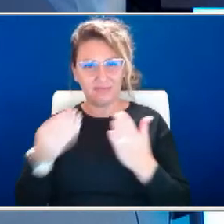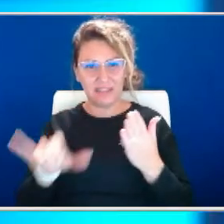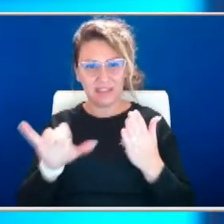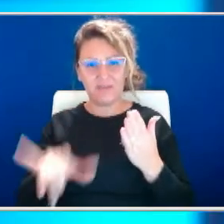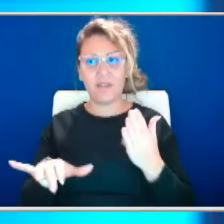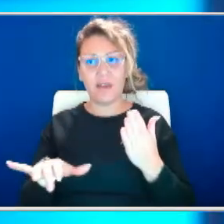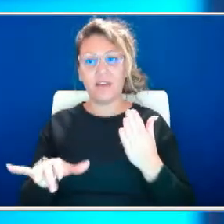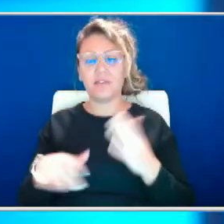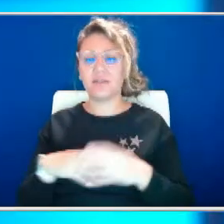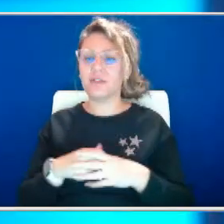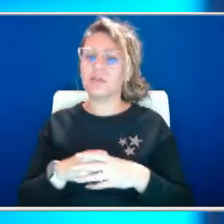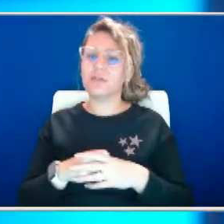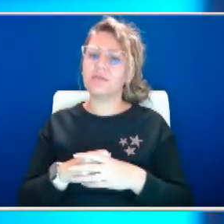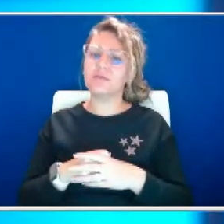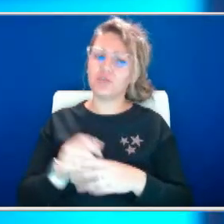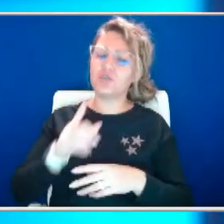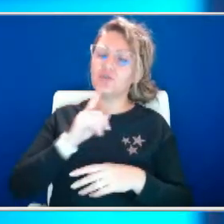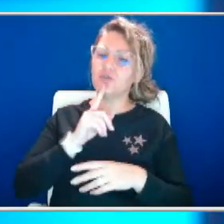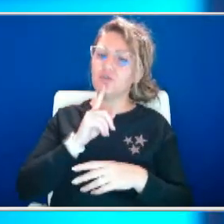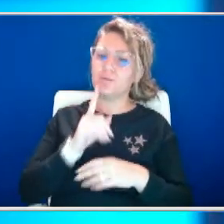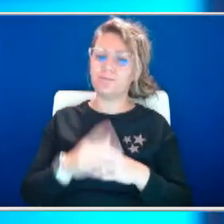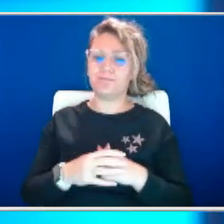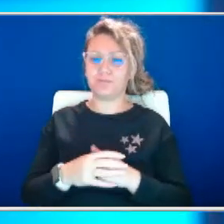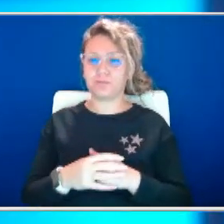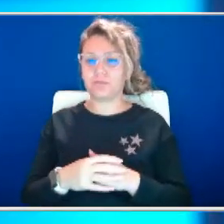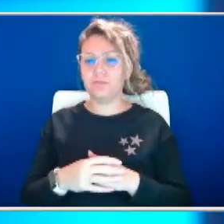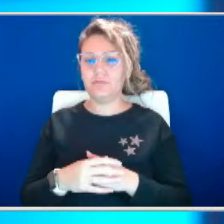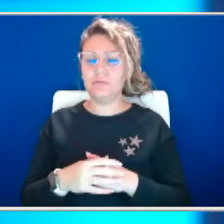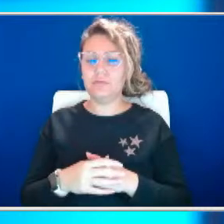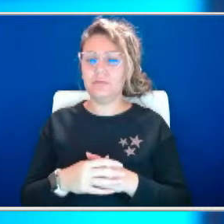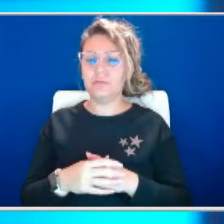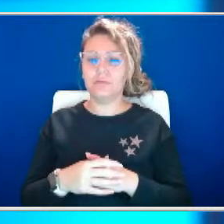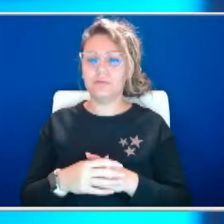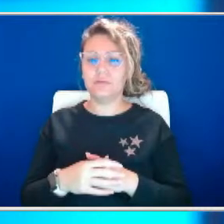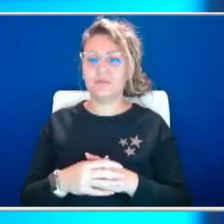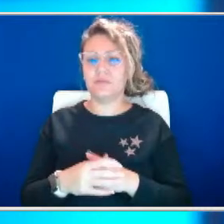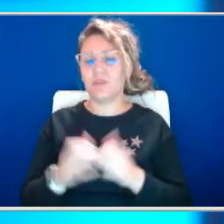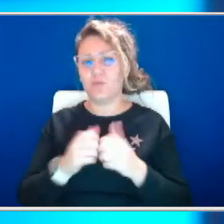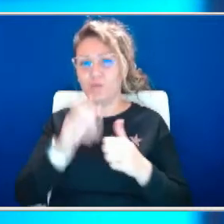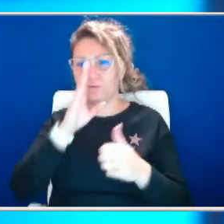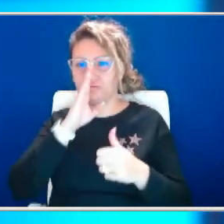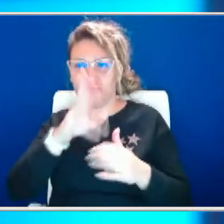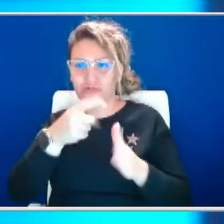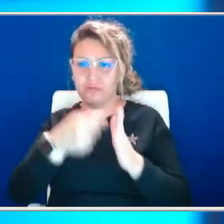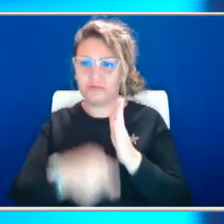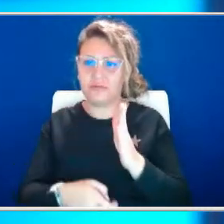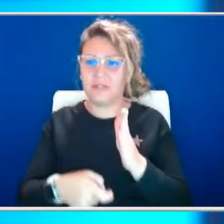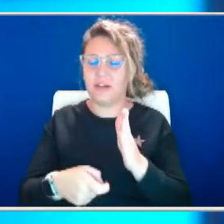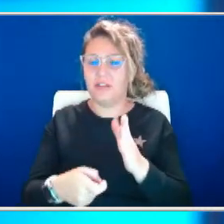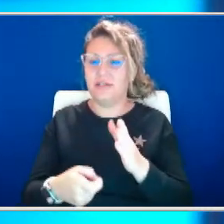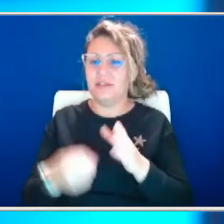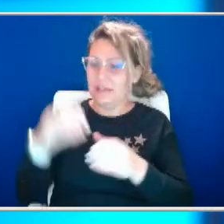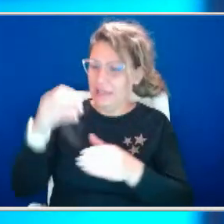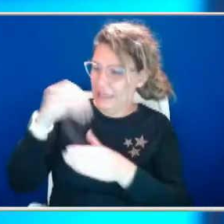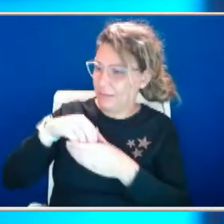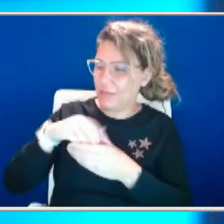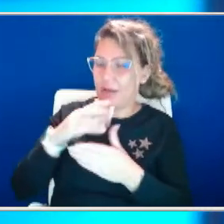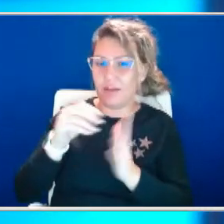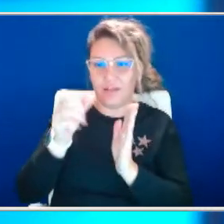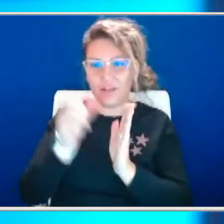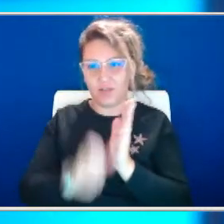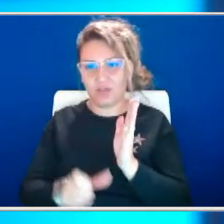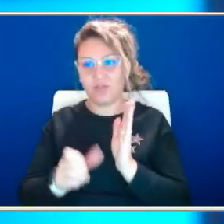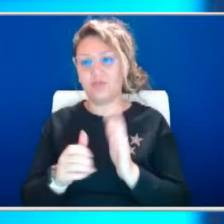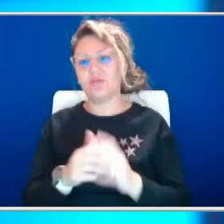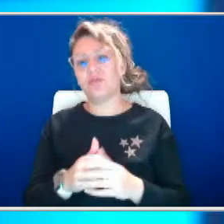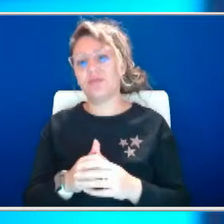Sure. As far as the direct costs, there's the cost of the implant and the surgery and those types of things. This